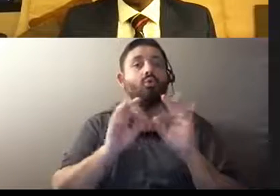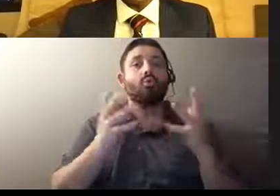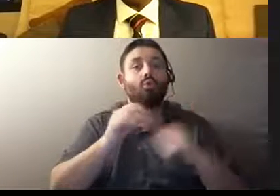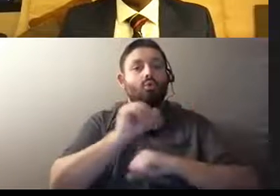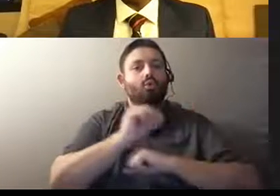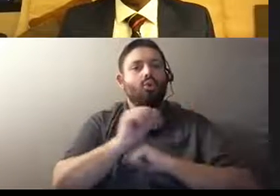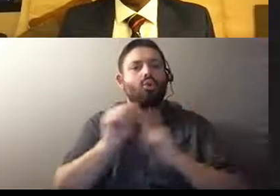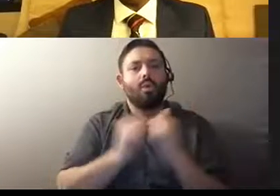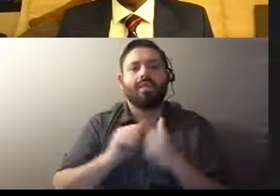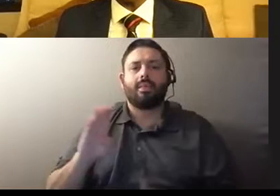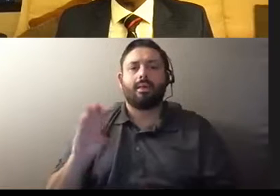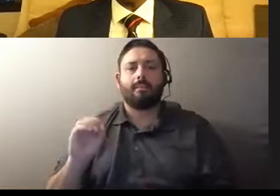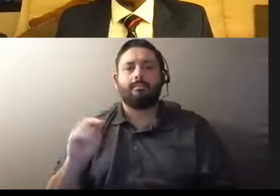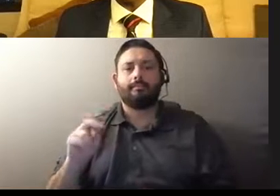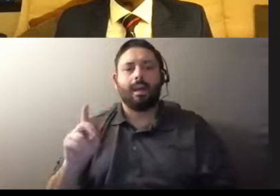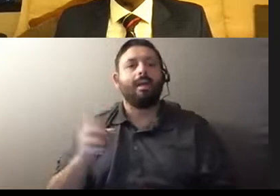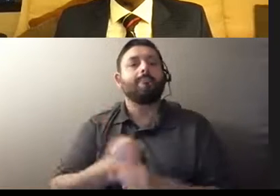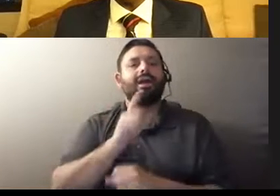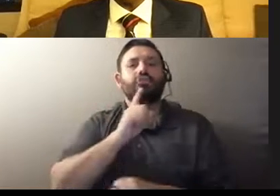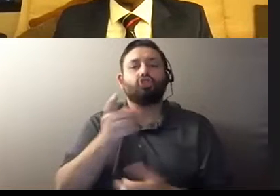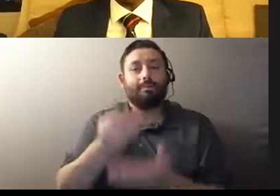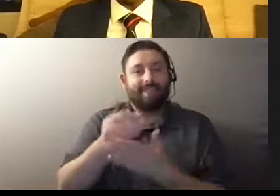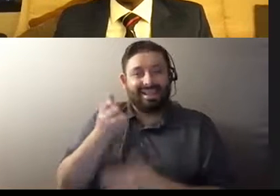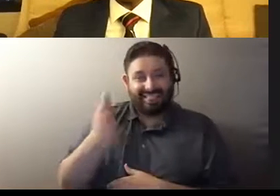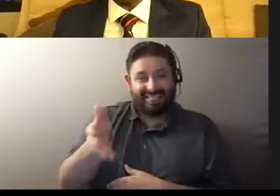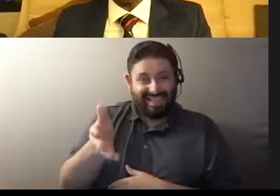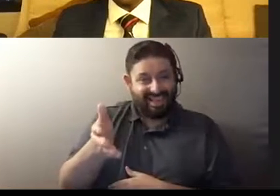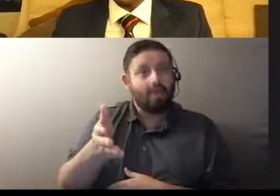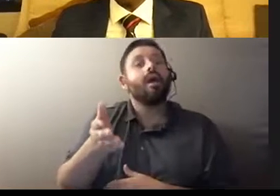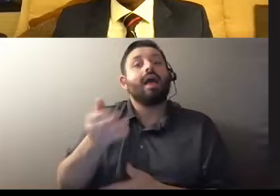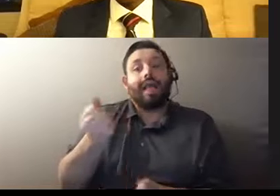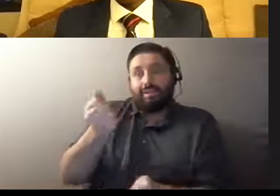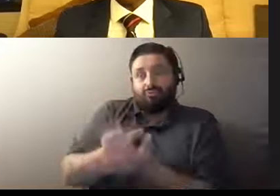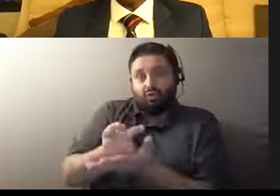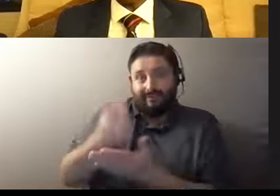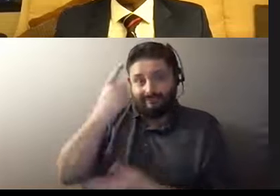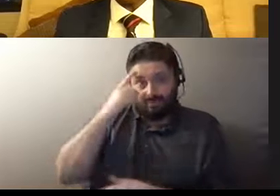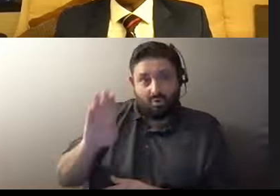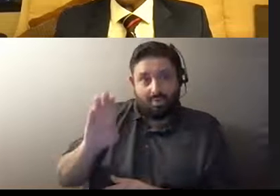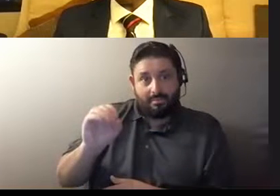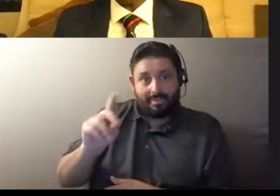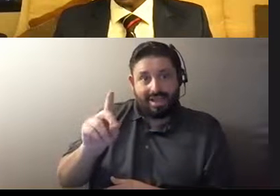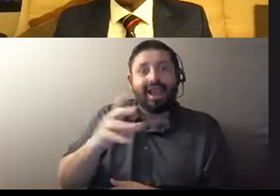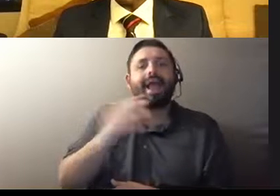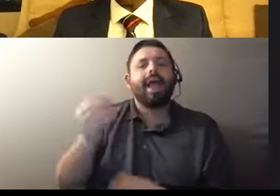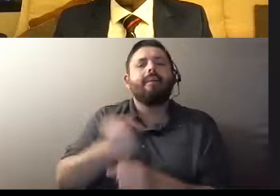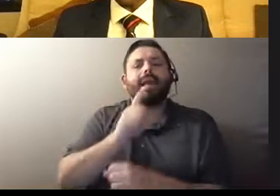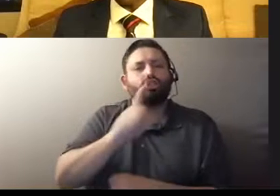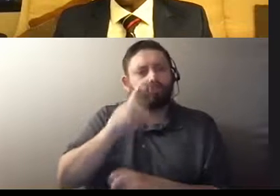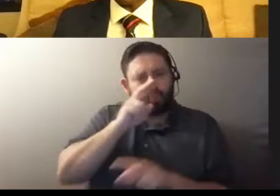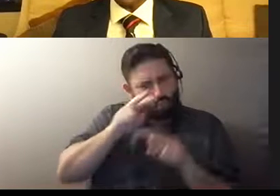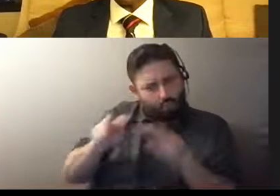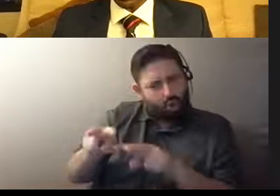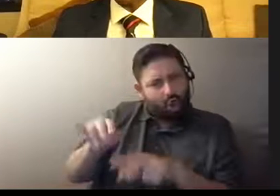with the bonds to make sure that the money's there, but then not only that we get it approved for a bond, but making sure that we stay on watching that money